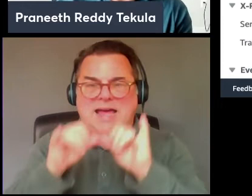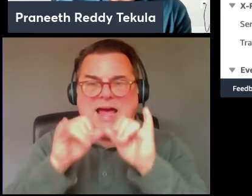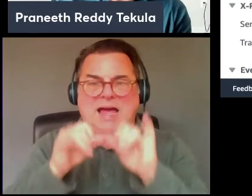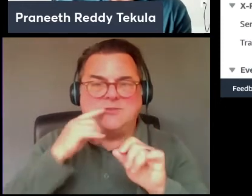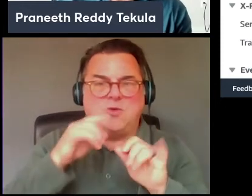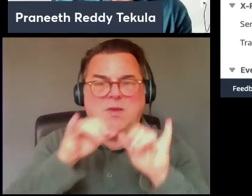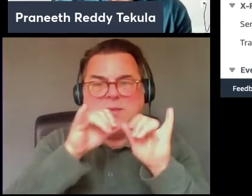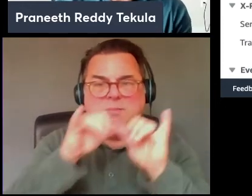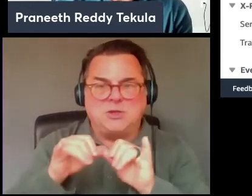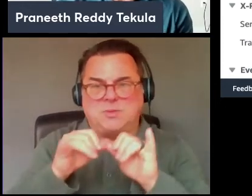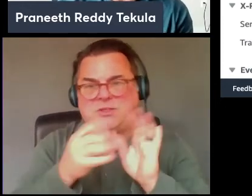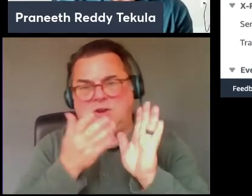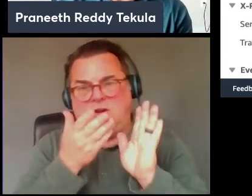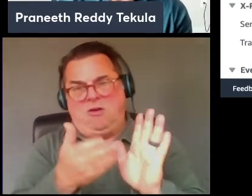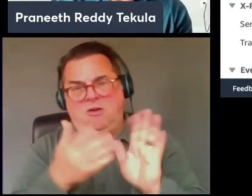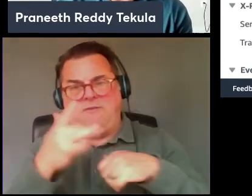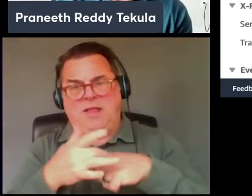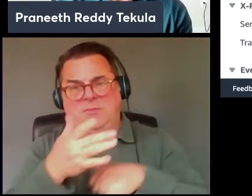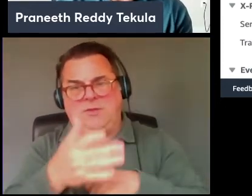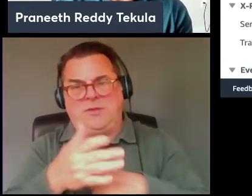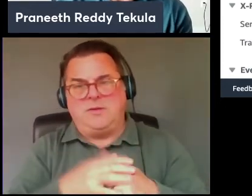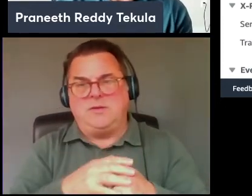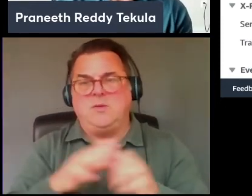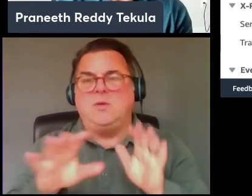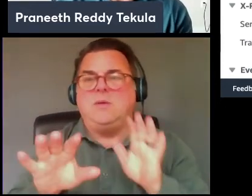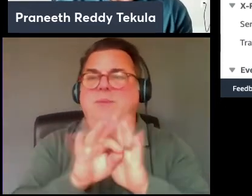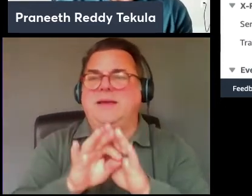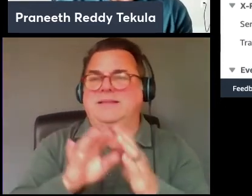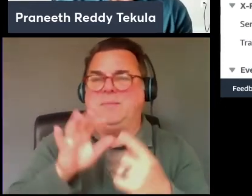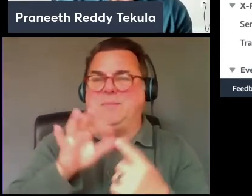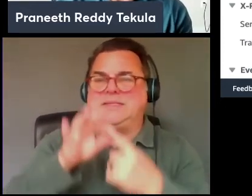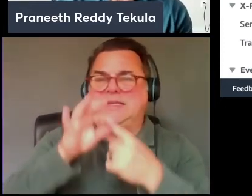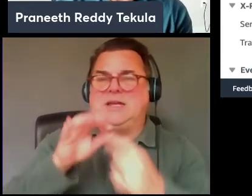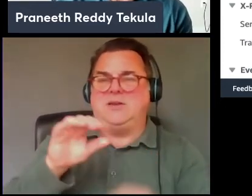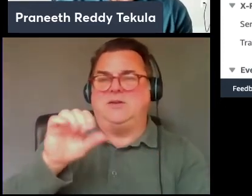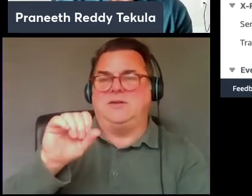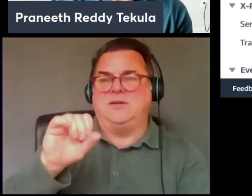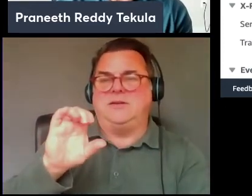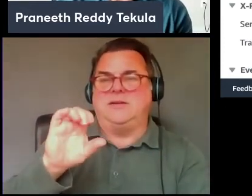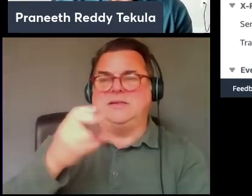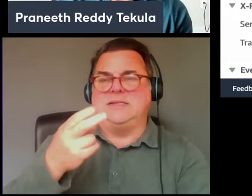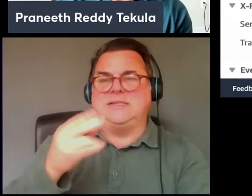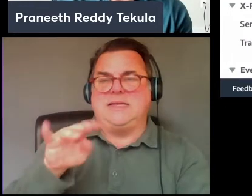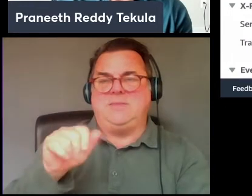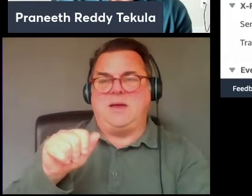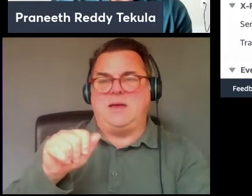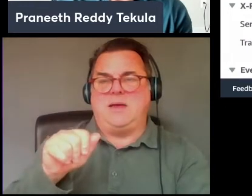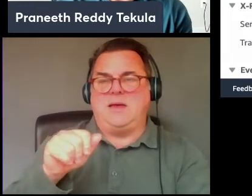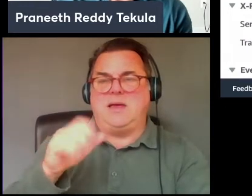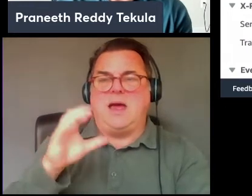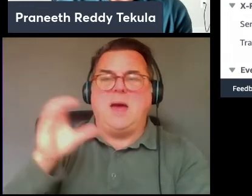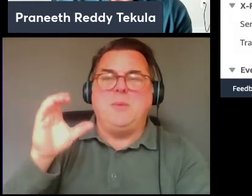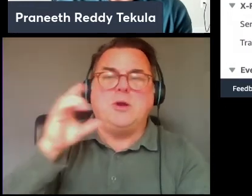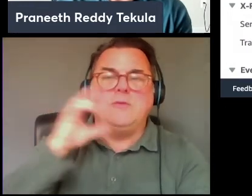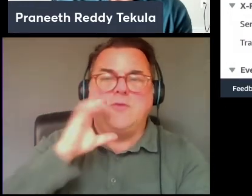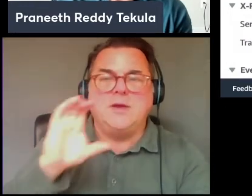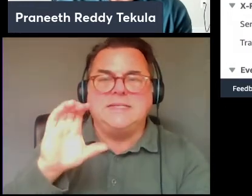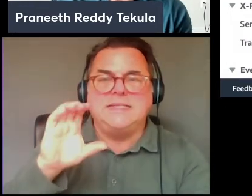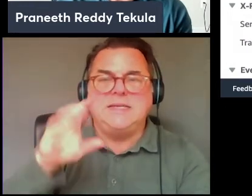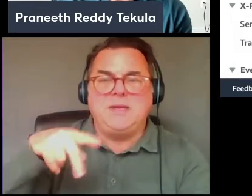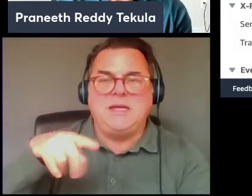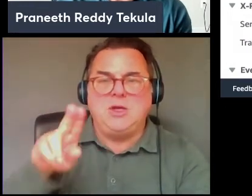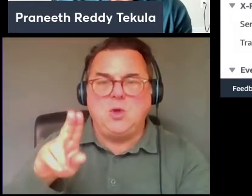are represented. Let's select the schema, and I'm looking for CPU utilizations of my EKS